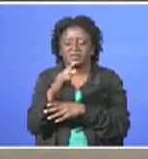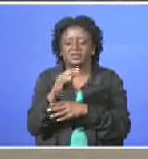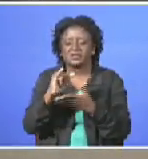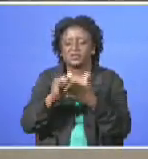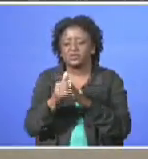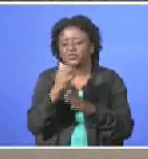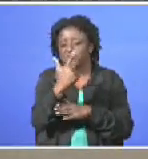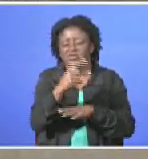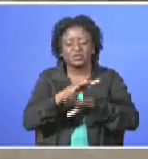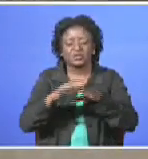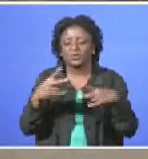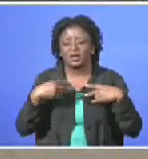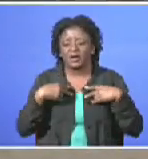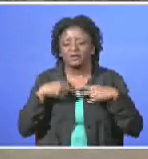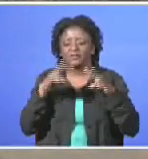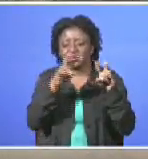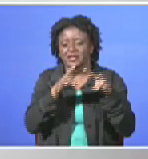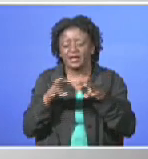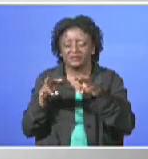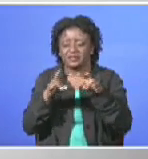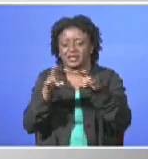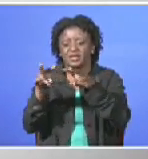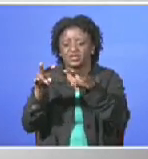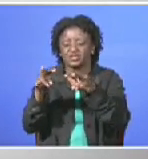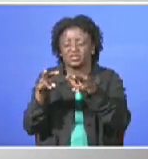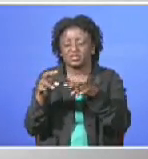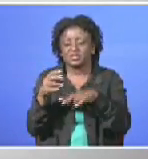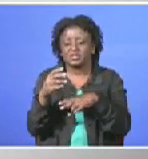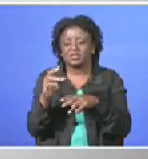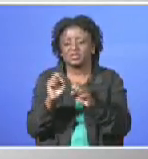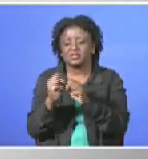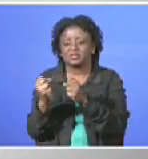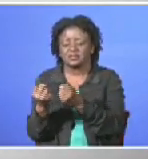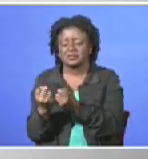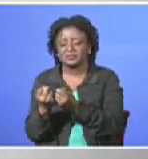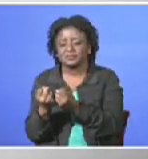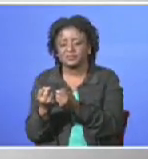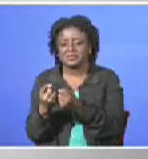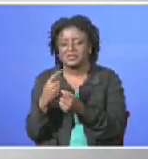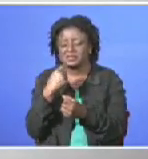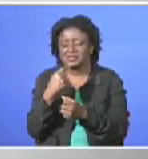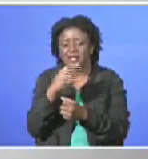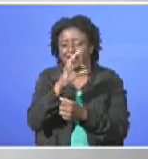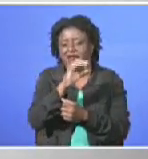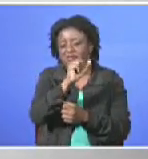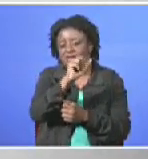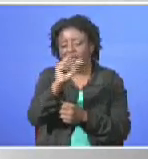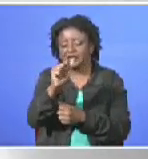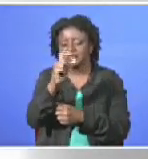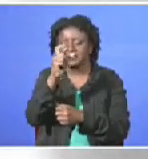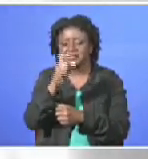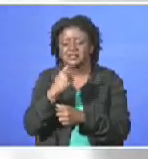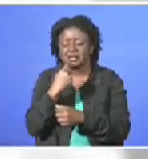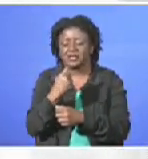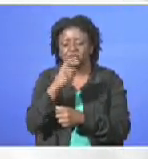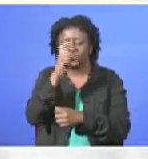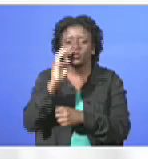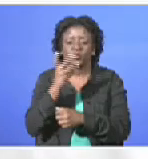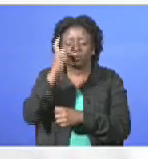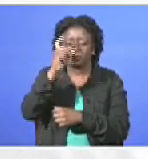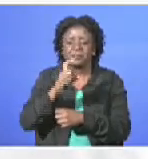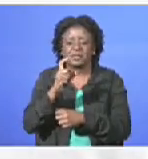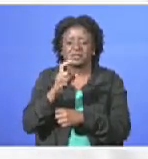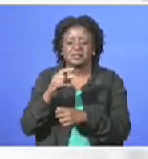navigational kit, the FAA has indicated that you either have to apply within 3 hours of every